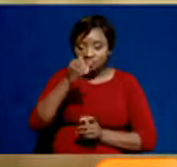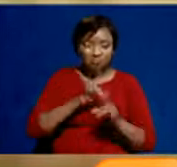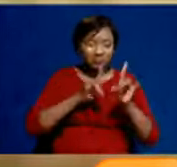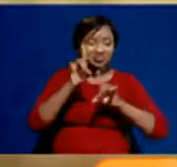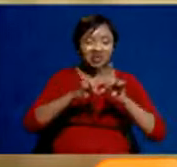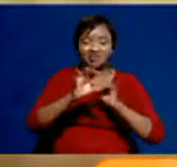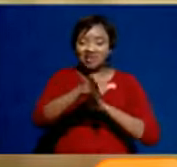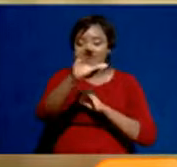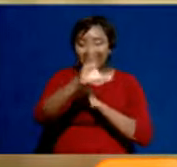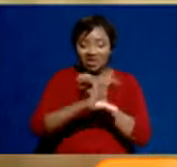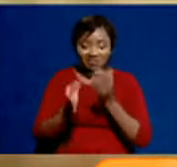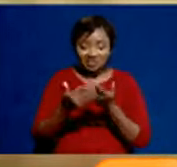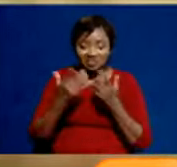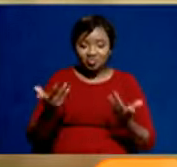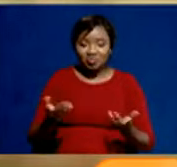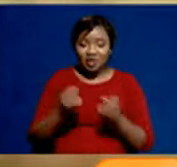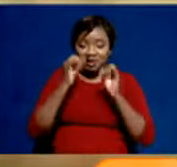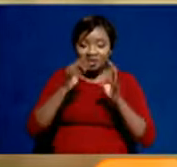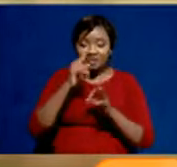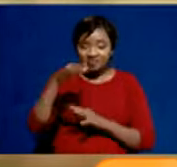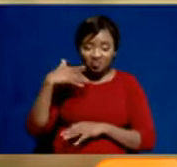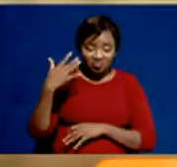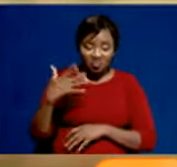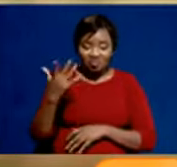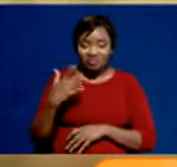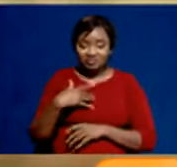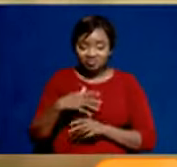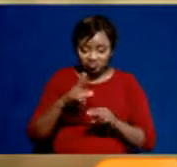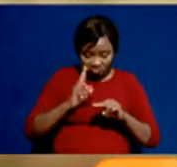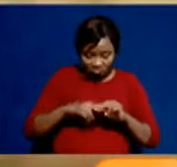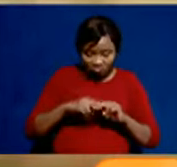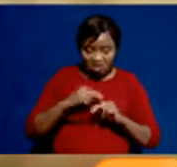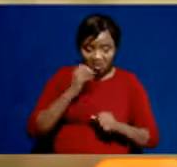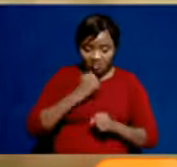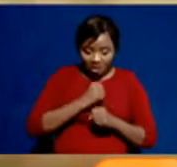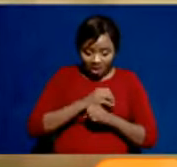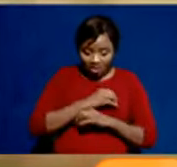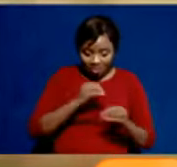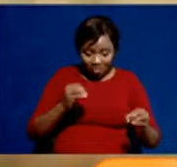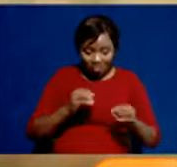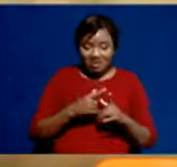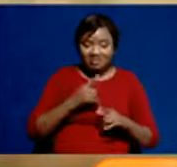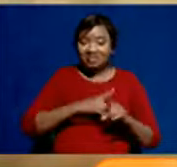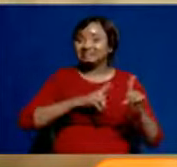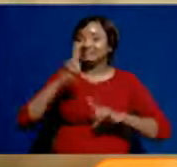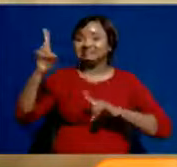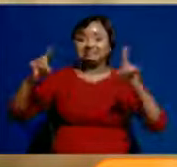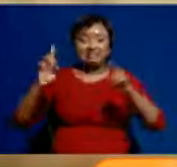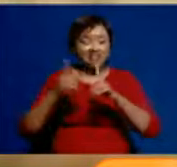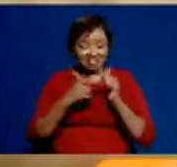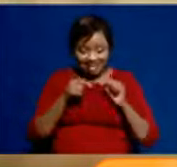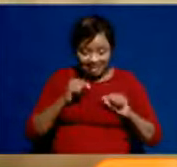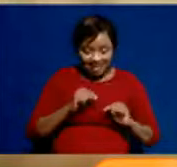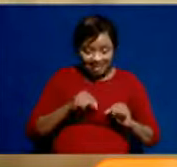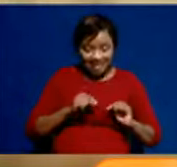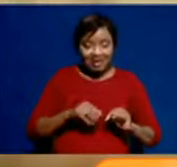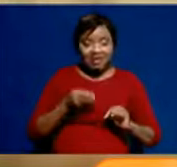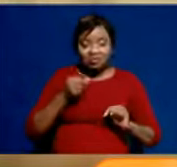within the country, if you're always away from your desk, you will never get it together. So it's